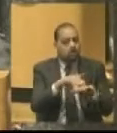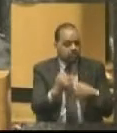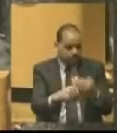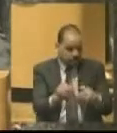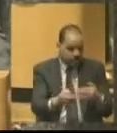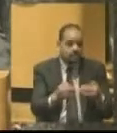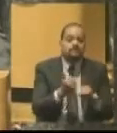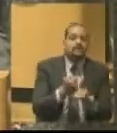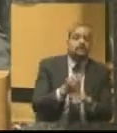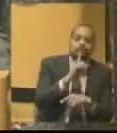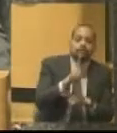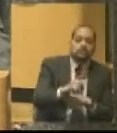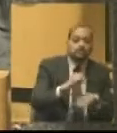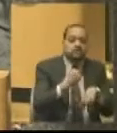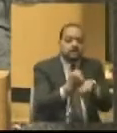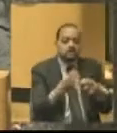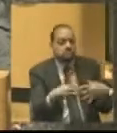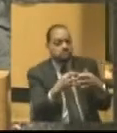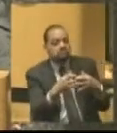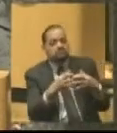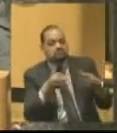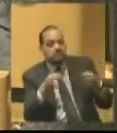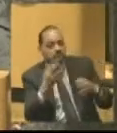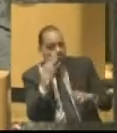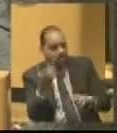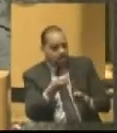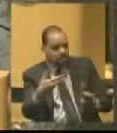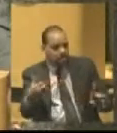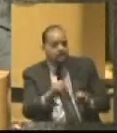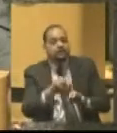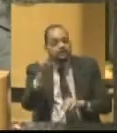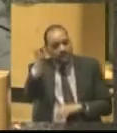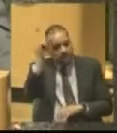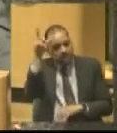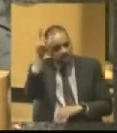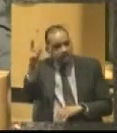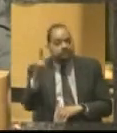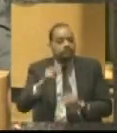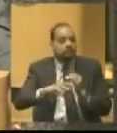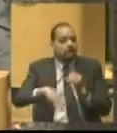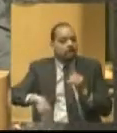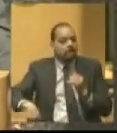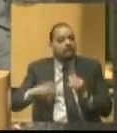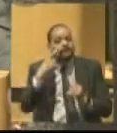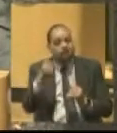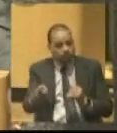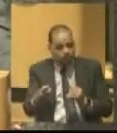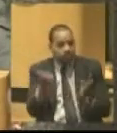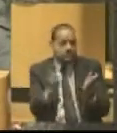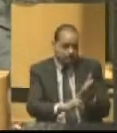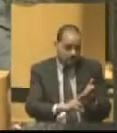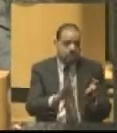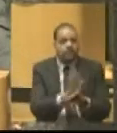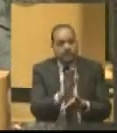an explanation of why it took Lincoln so long to issue his proclamation. It takes time for the fruit of liberty to ripen.